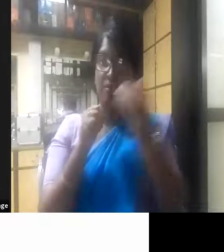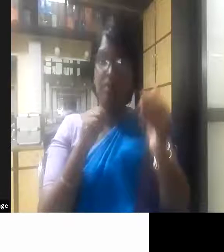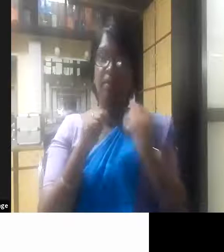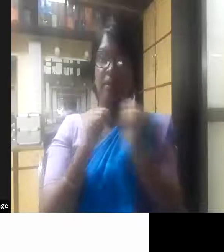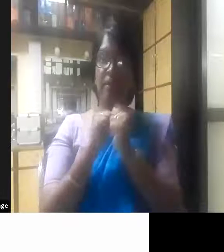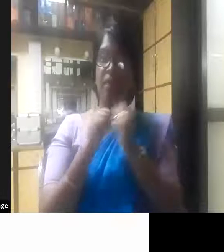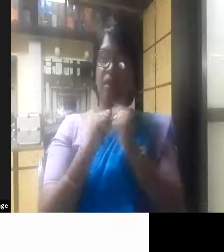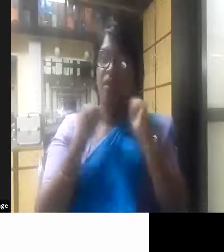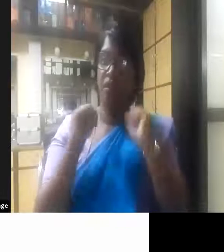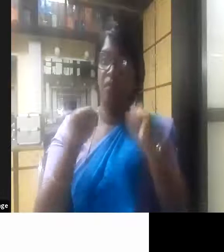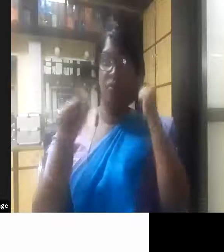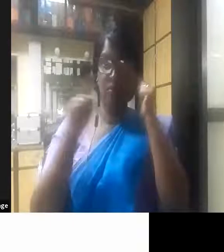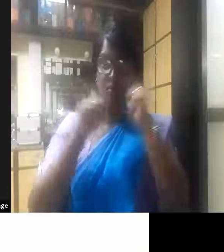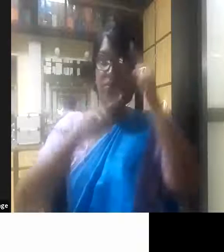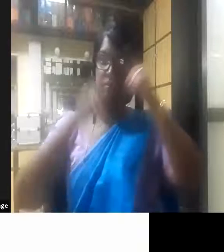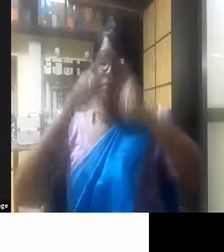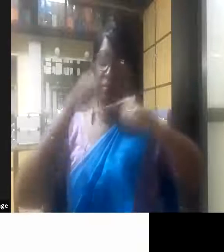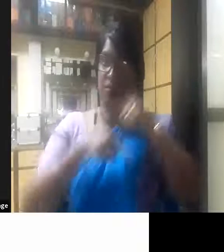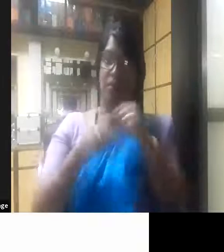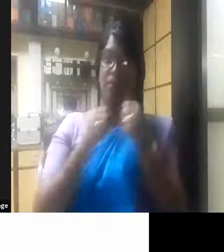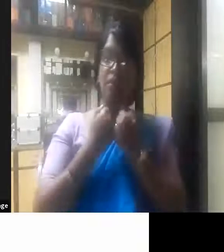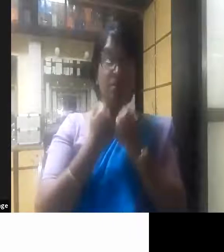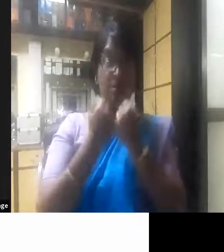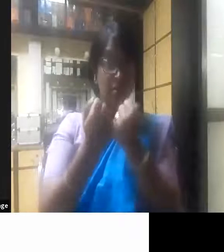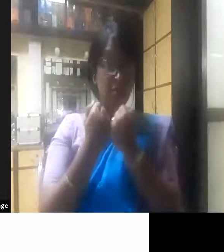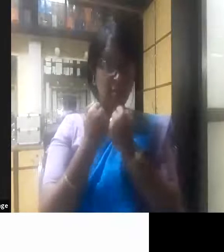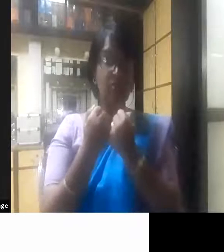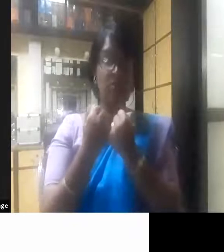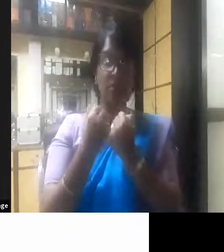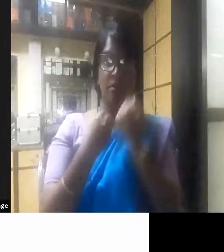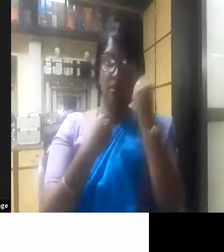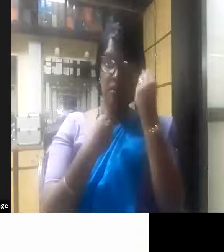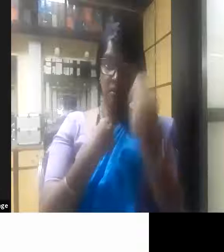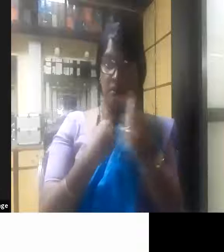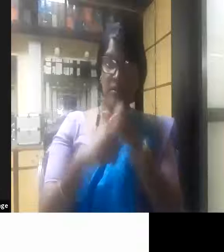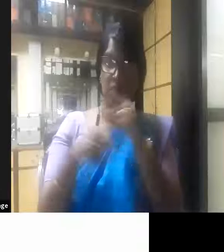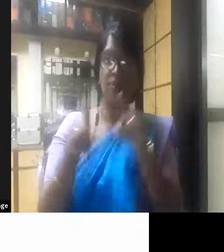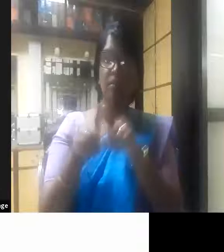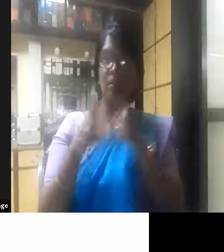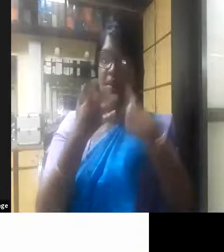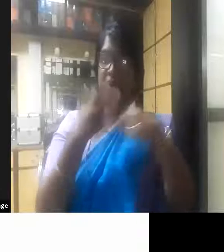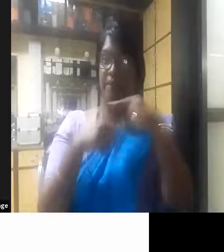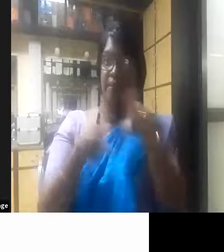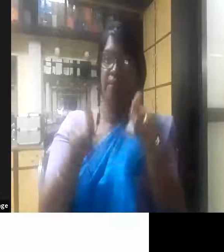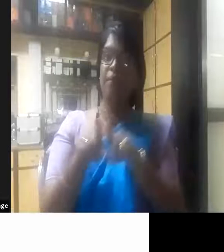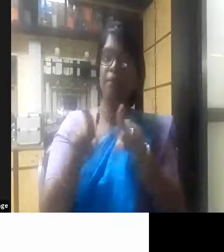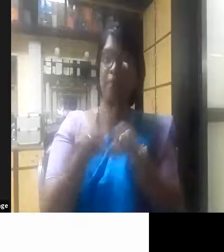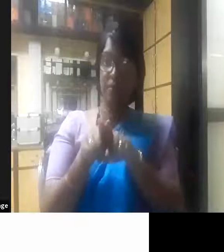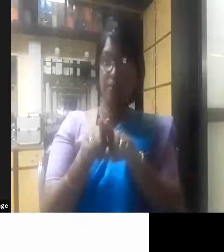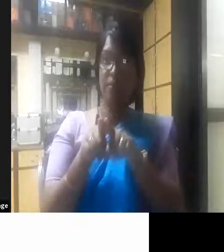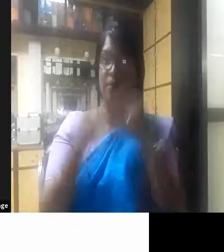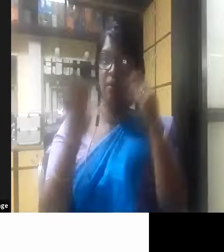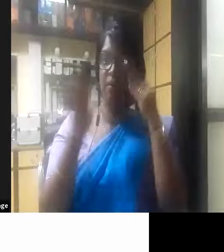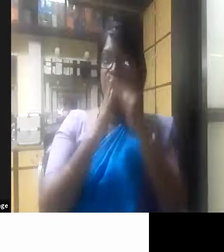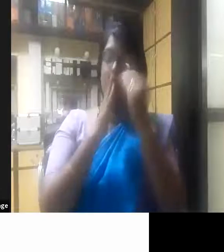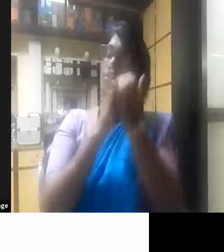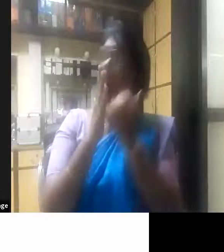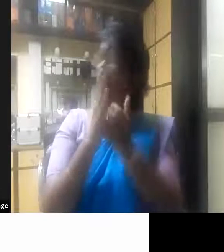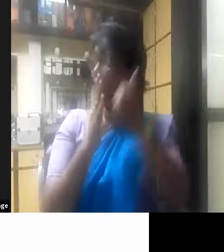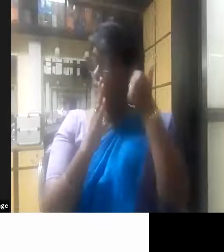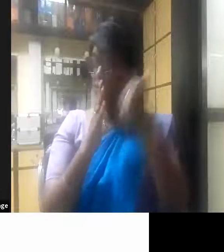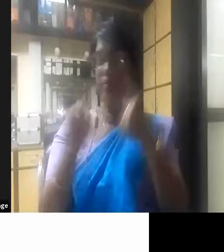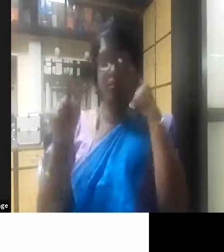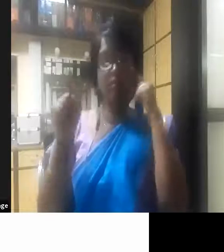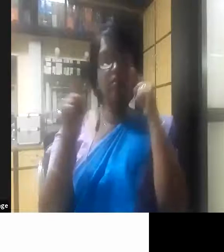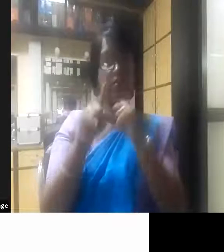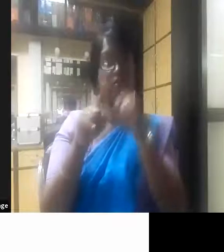forms a fundamental and an integral part of the supply chain industry, is what keeps the world dynamic. Be it moving